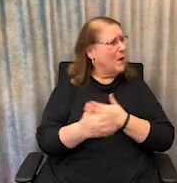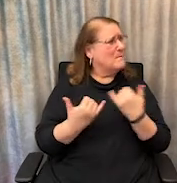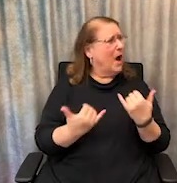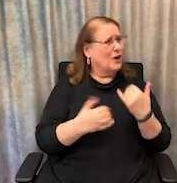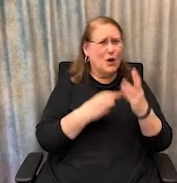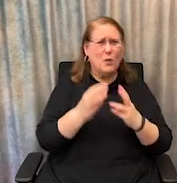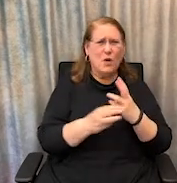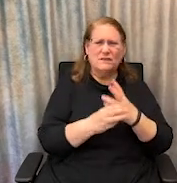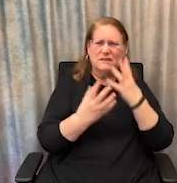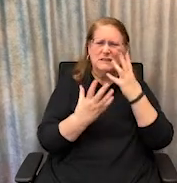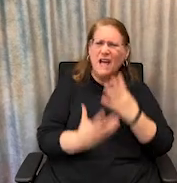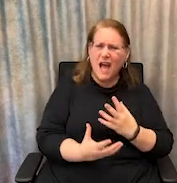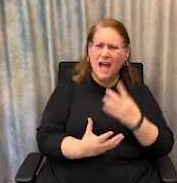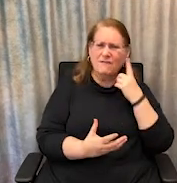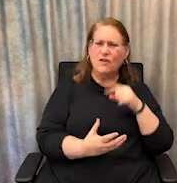me.